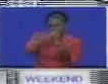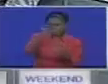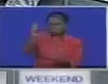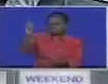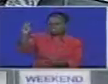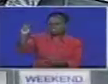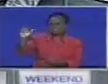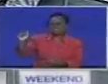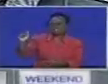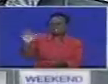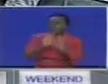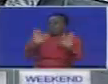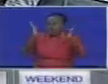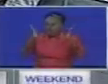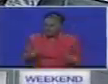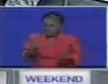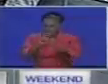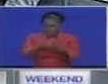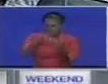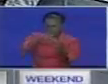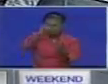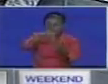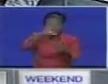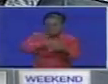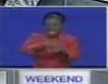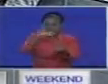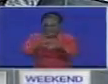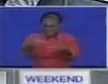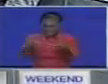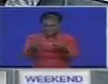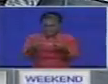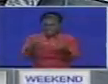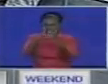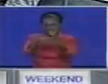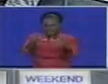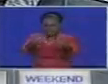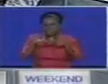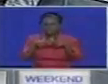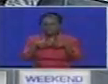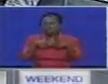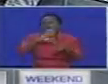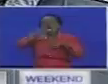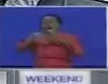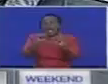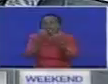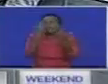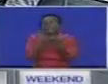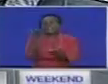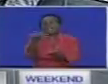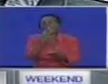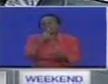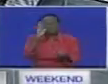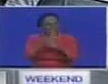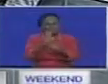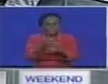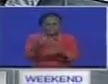had anybody saying that during the nomination I won and my certificate was taken away. We saw what happened with Uhuru and NCIA with Oval, and you all know the truth. So this